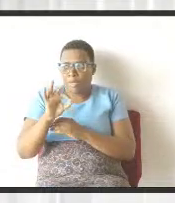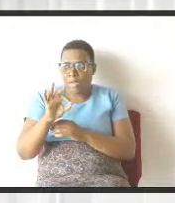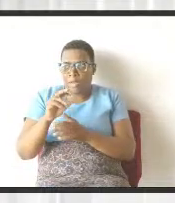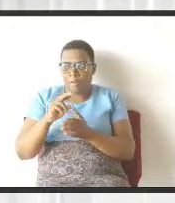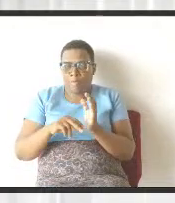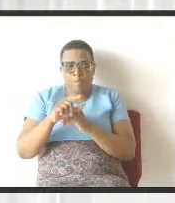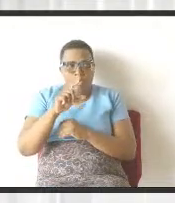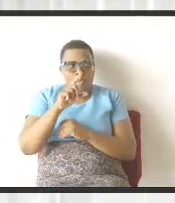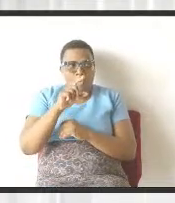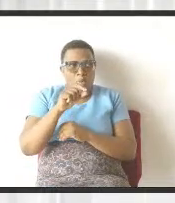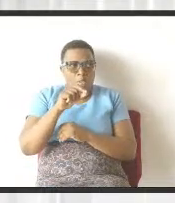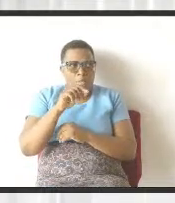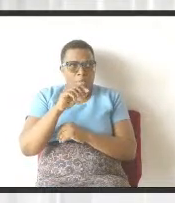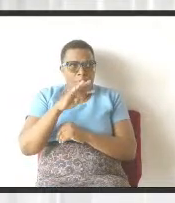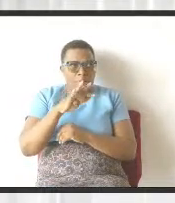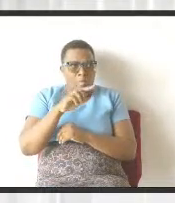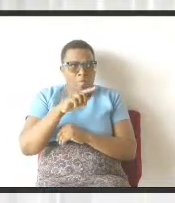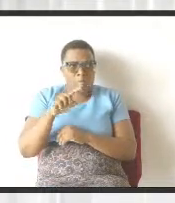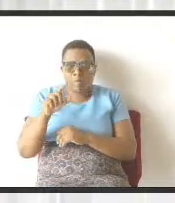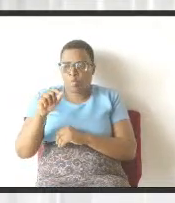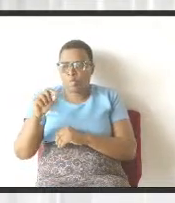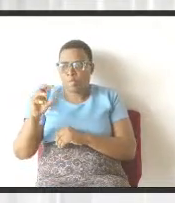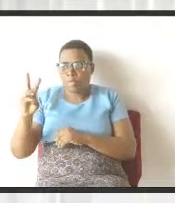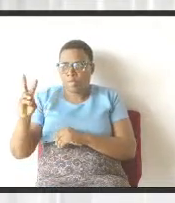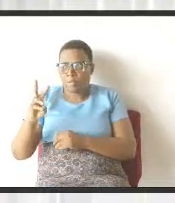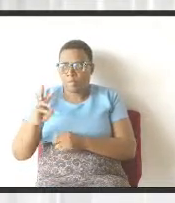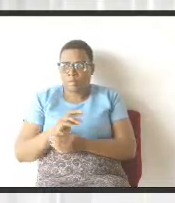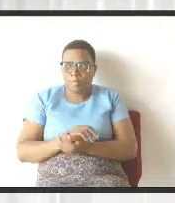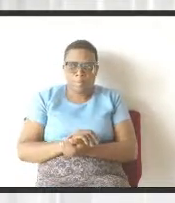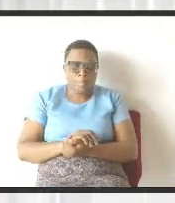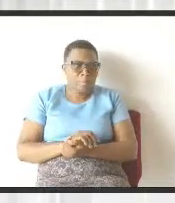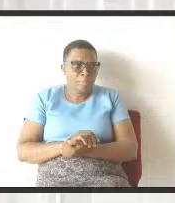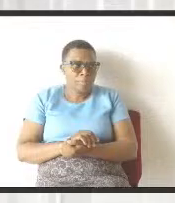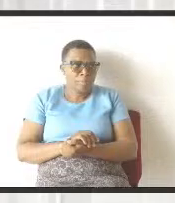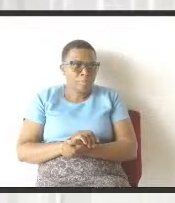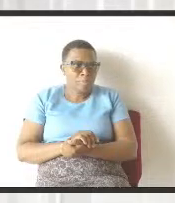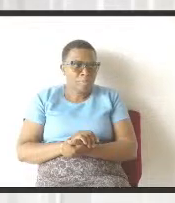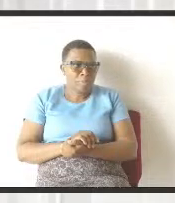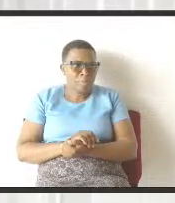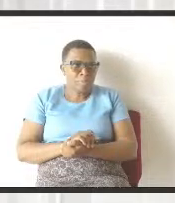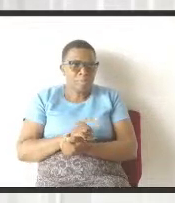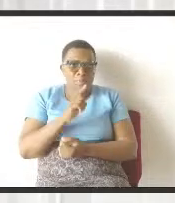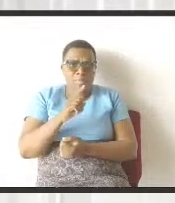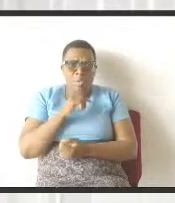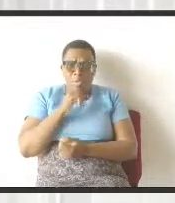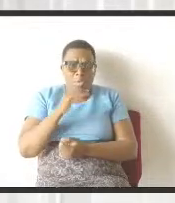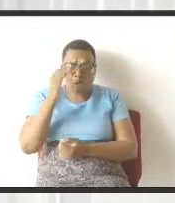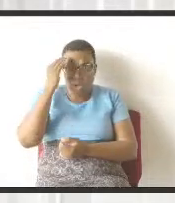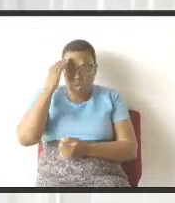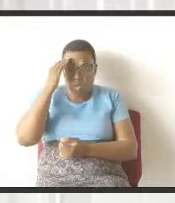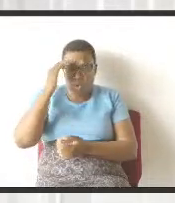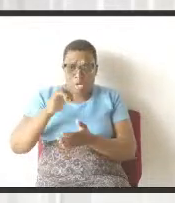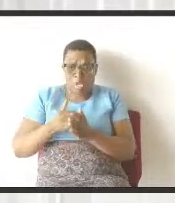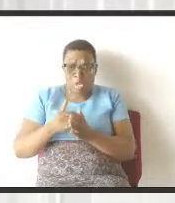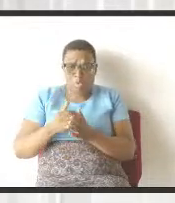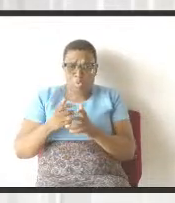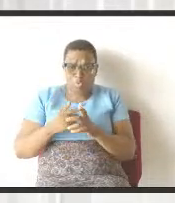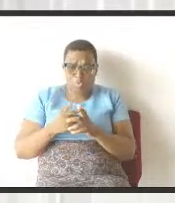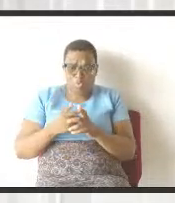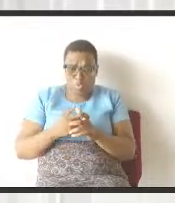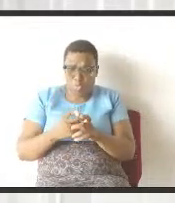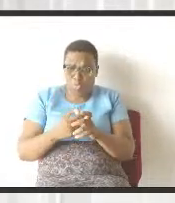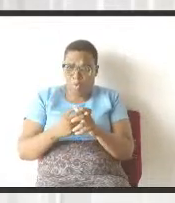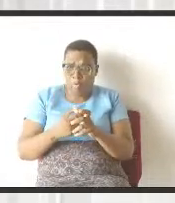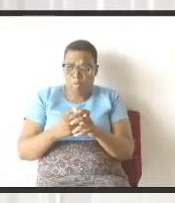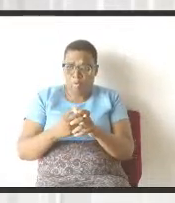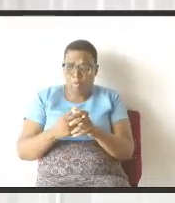24 through 26. Do you not know that those who run in a race